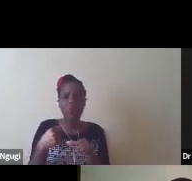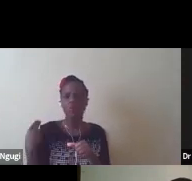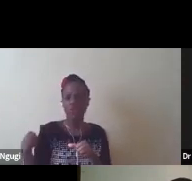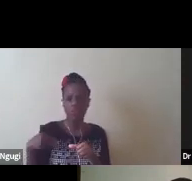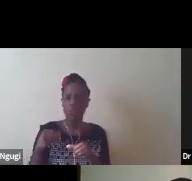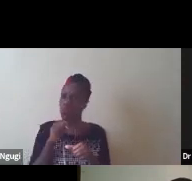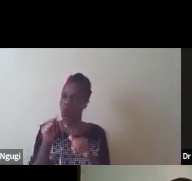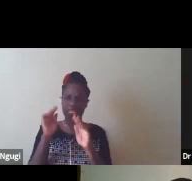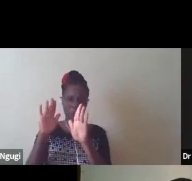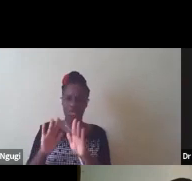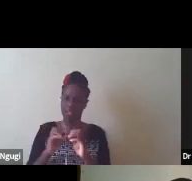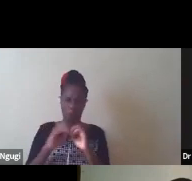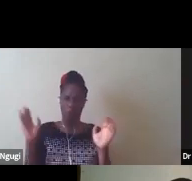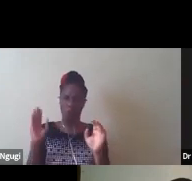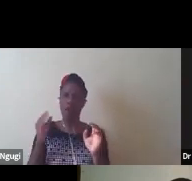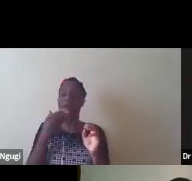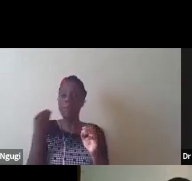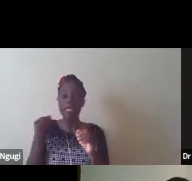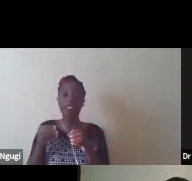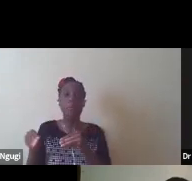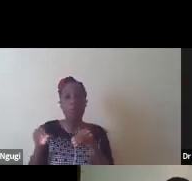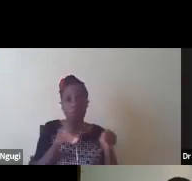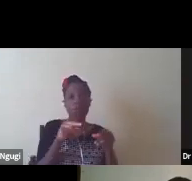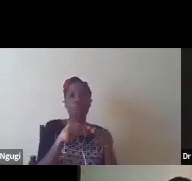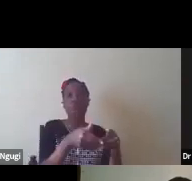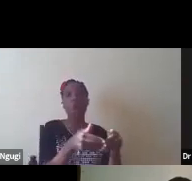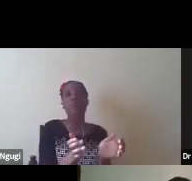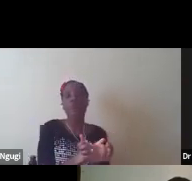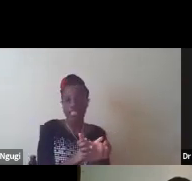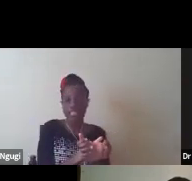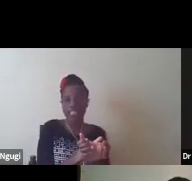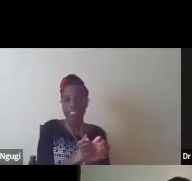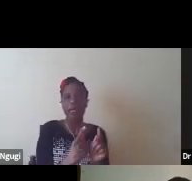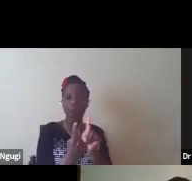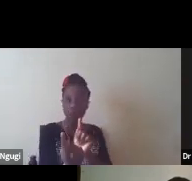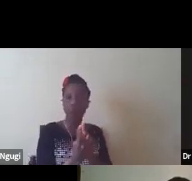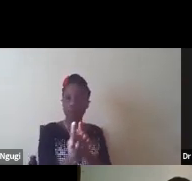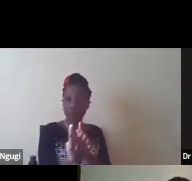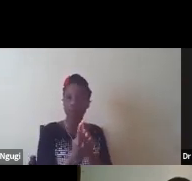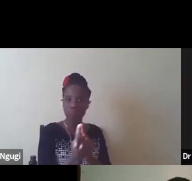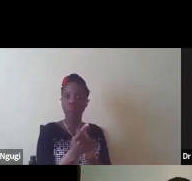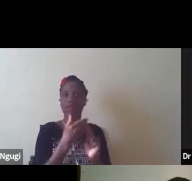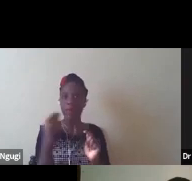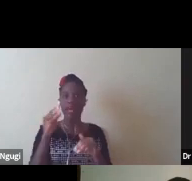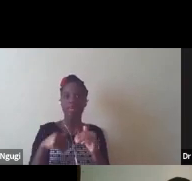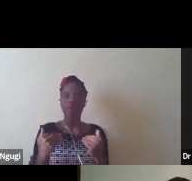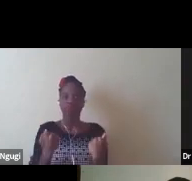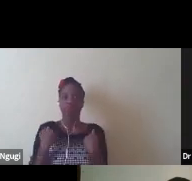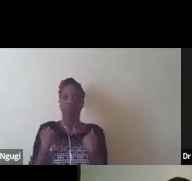care, institutional care, so that it will be more outpatient care than keeping them within the hospitals. We